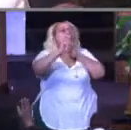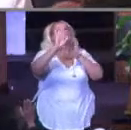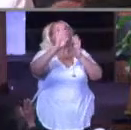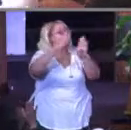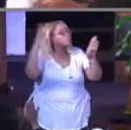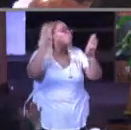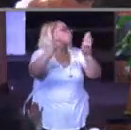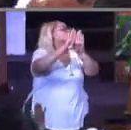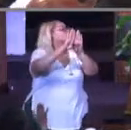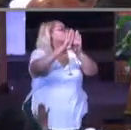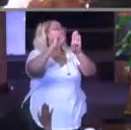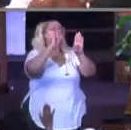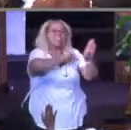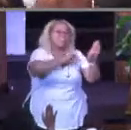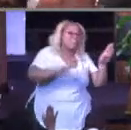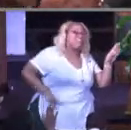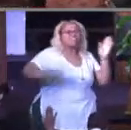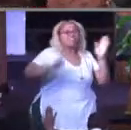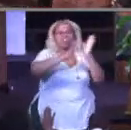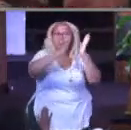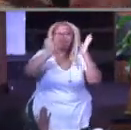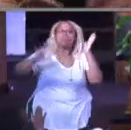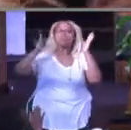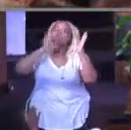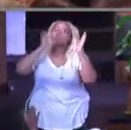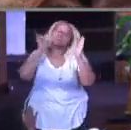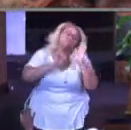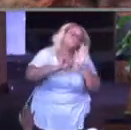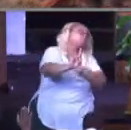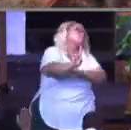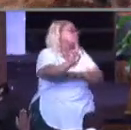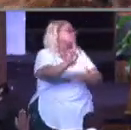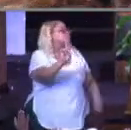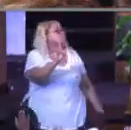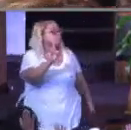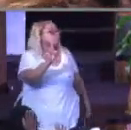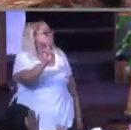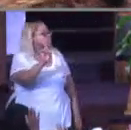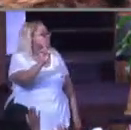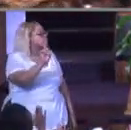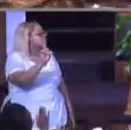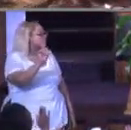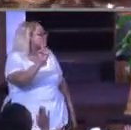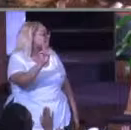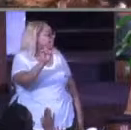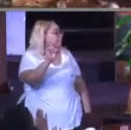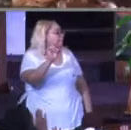Doors, for the King of Glory shall come.